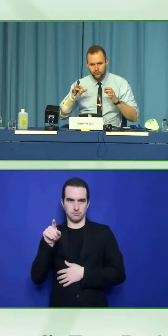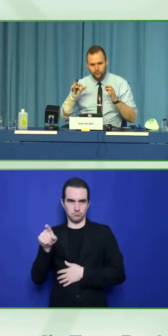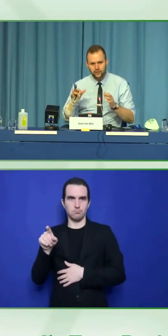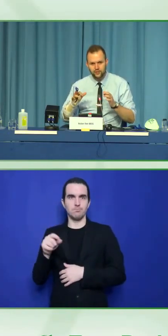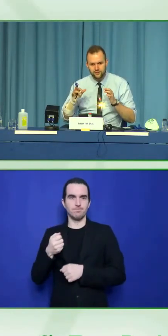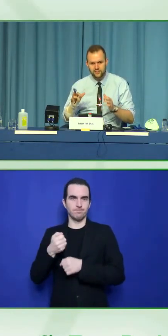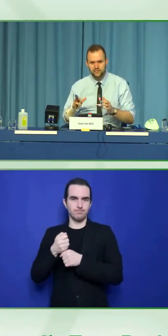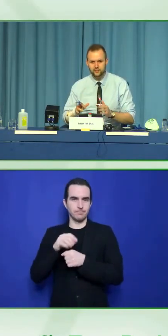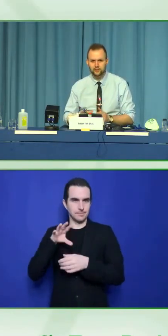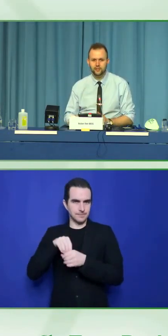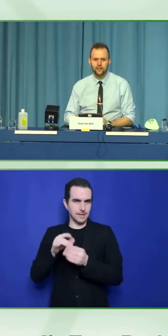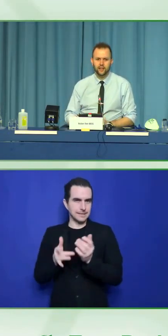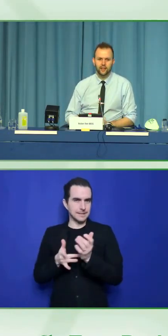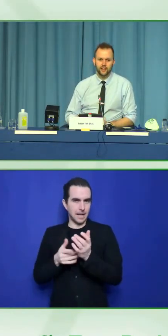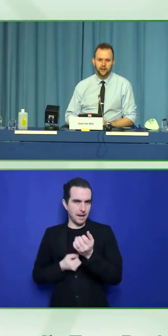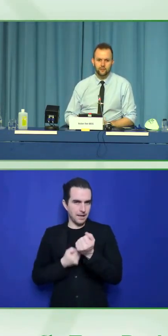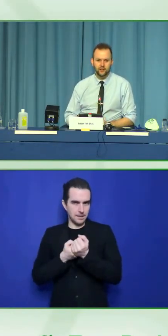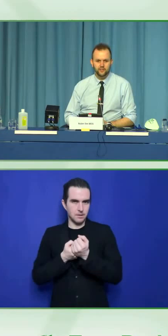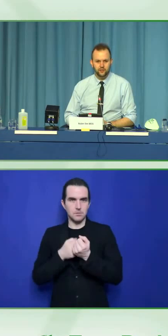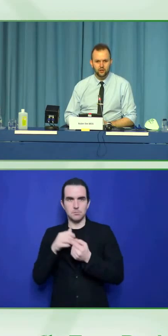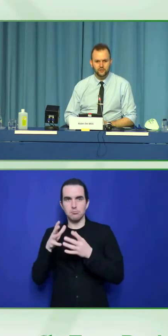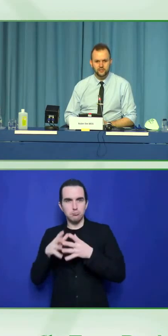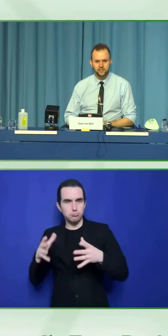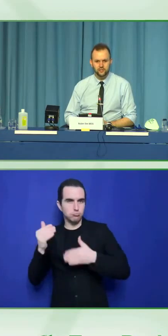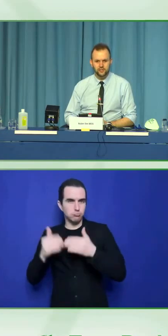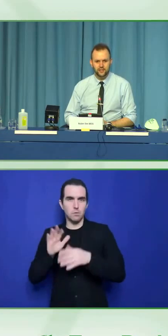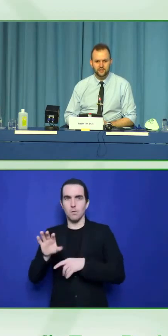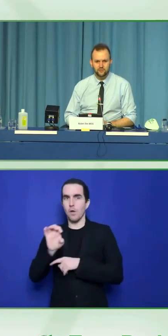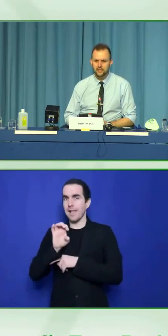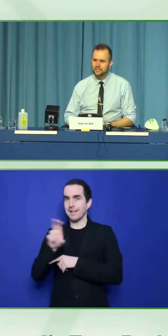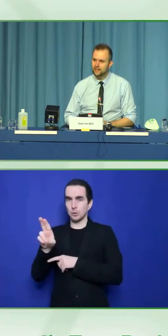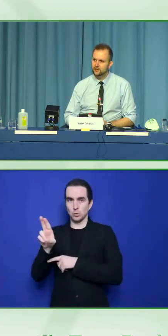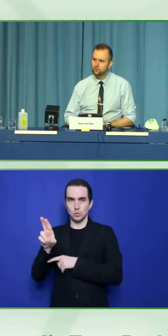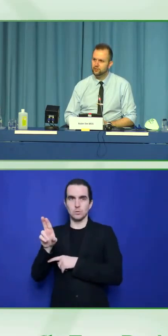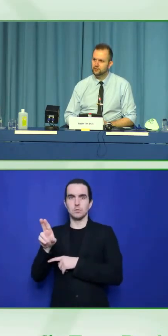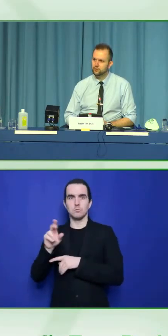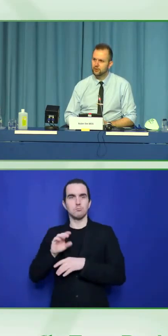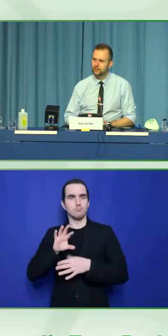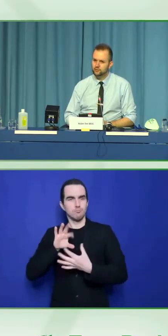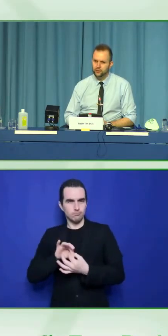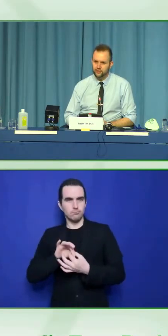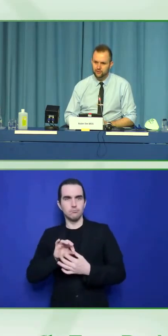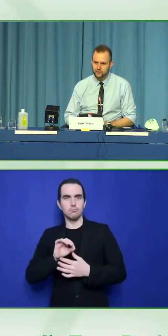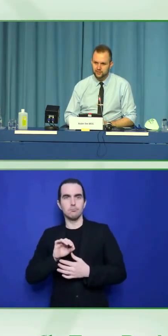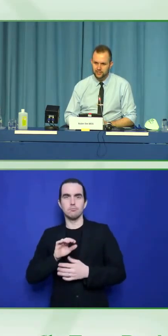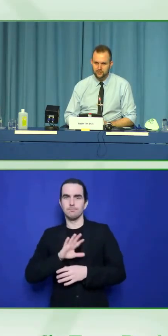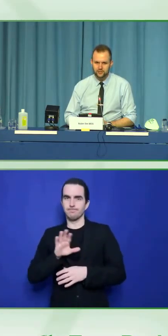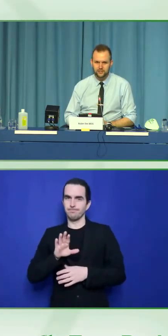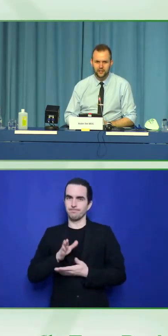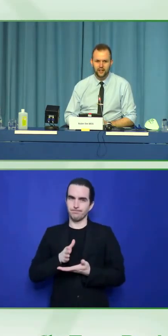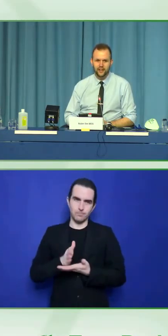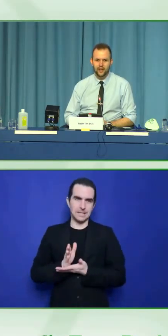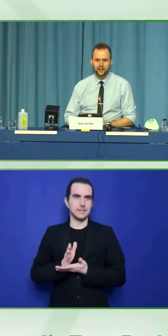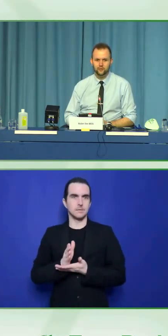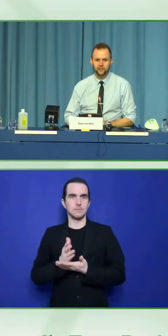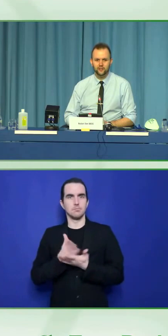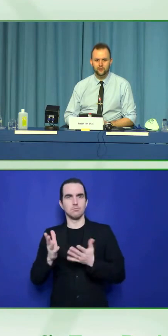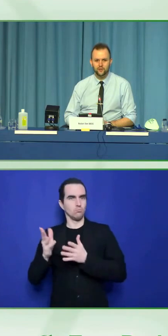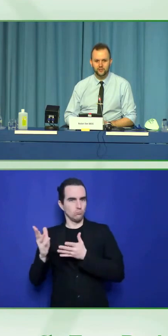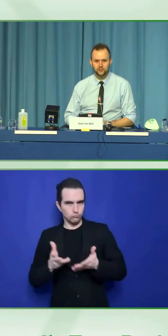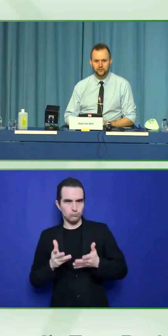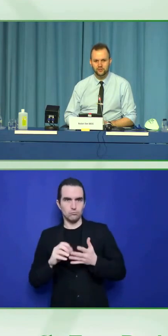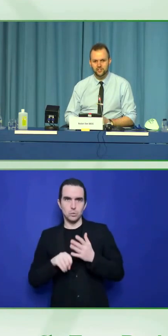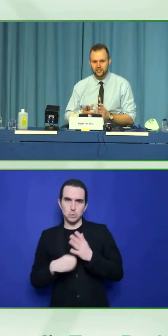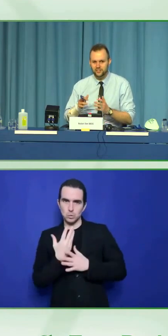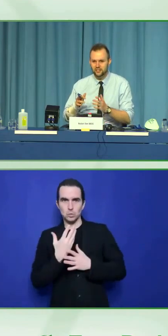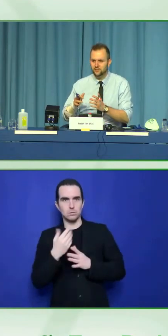inclusion front of center in the conversation, and it's a really exciting project we would like to bring to everyone's attention. And without